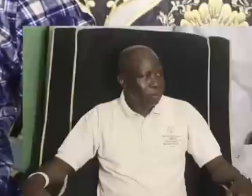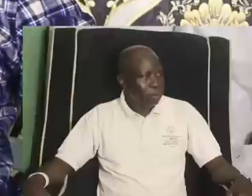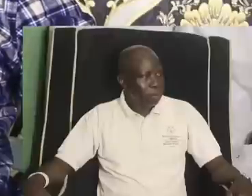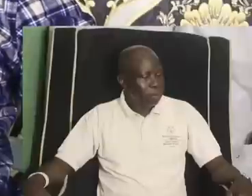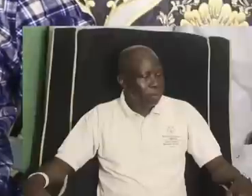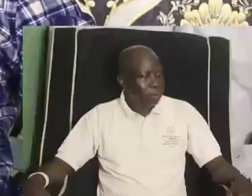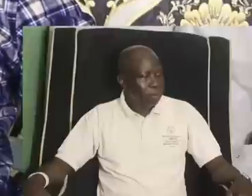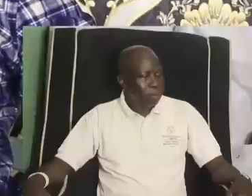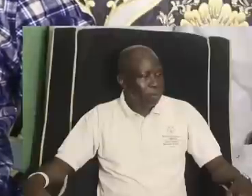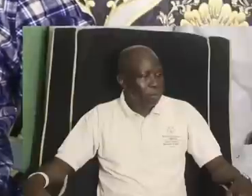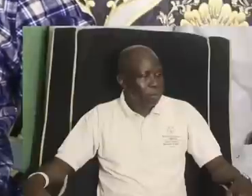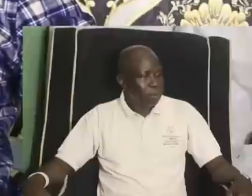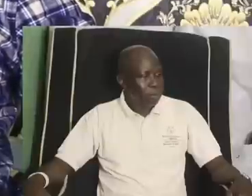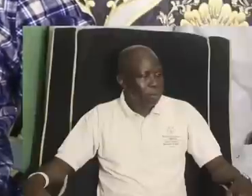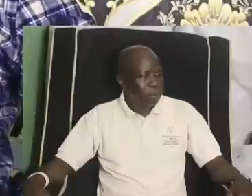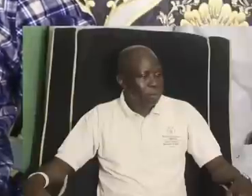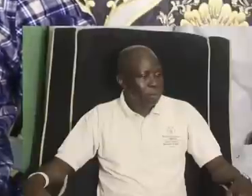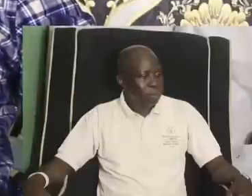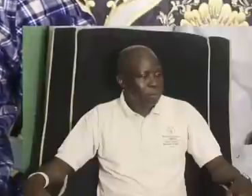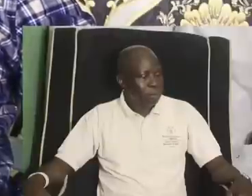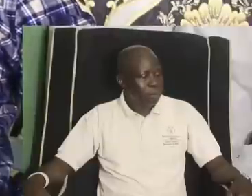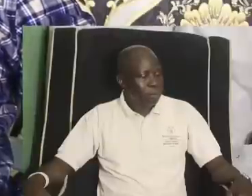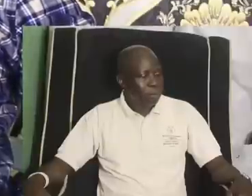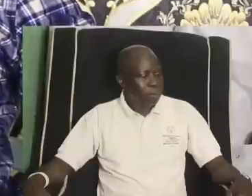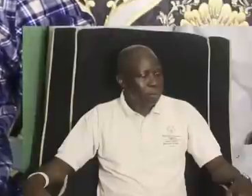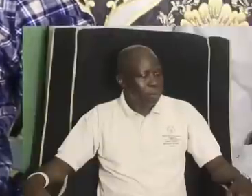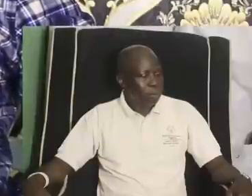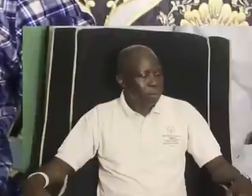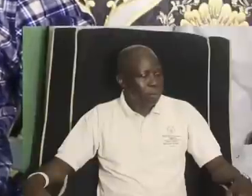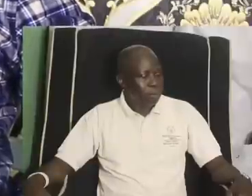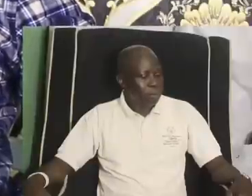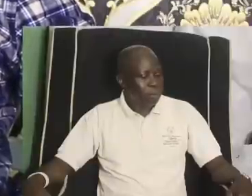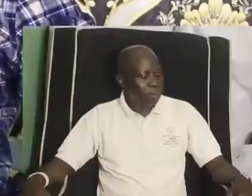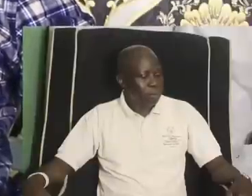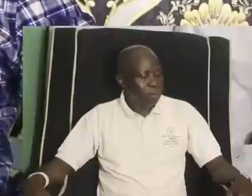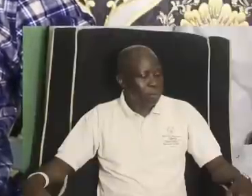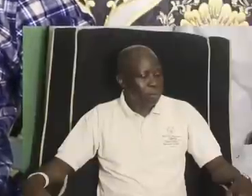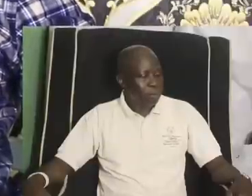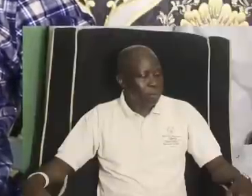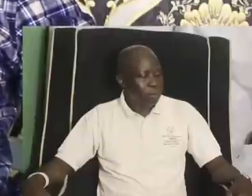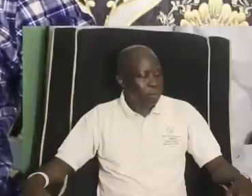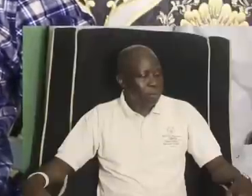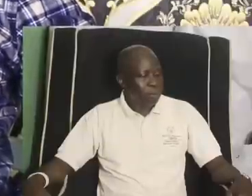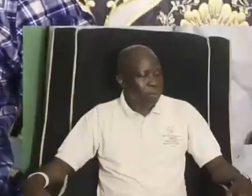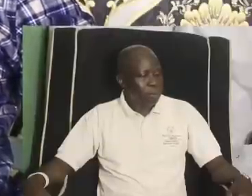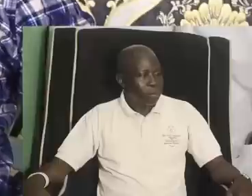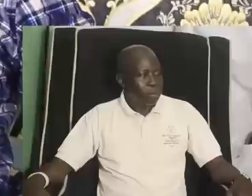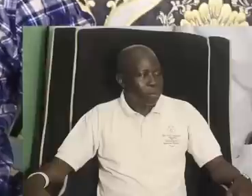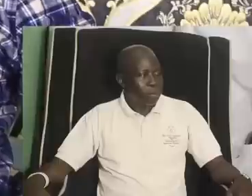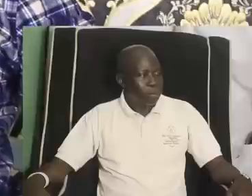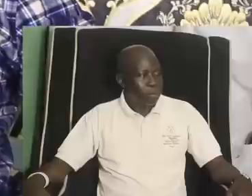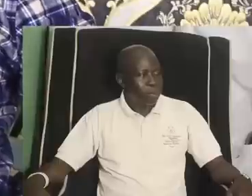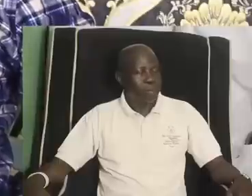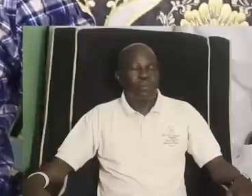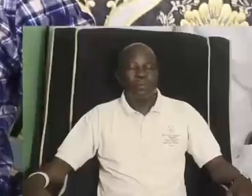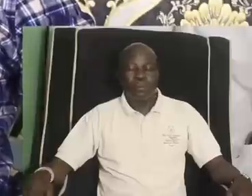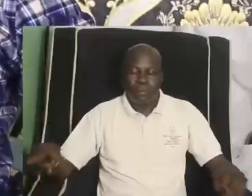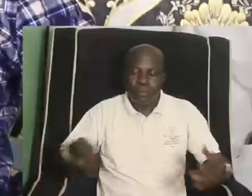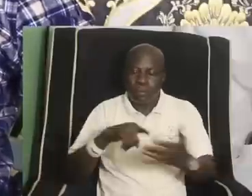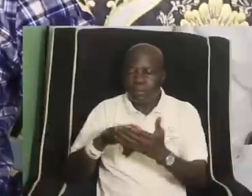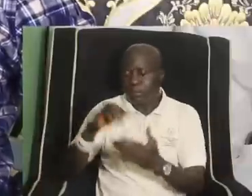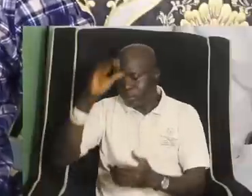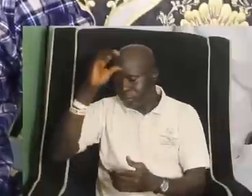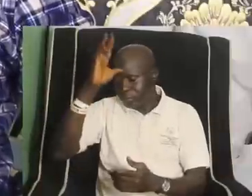je. Ohun wa paro fun ran lowo ko se en ti o ran ohun lowo. Oni be lo n sare gba ile iwosan lo ibe ohun lo taji si. This